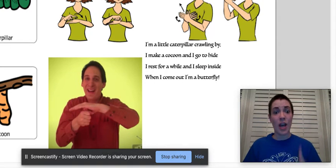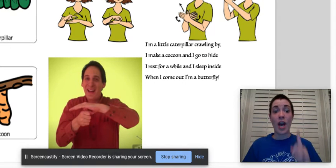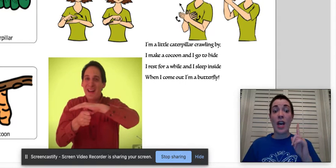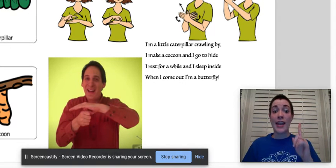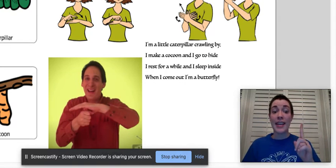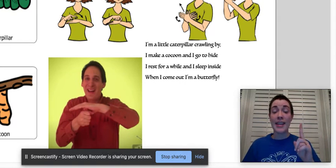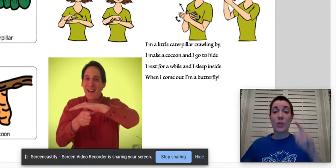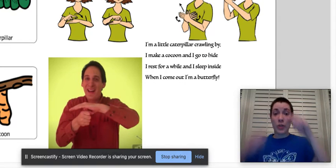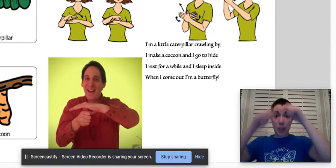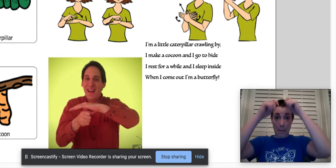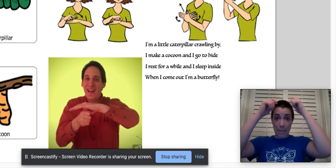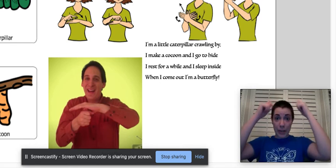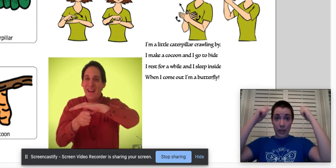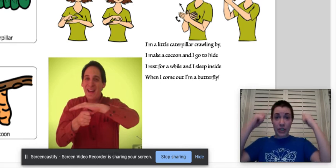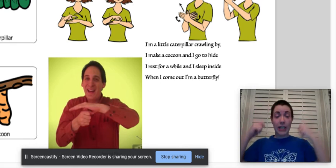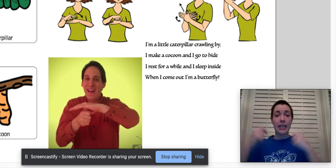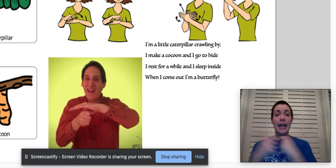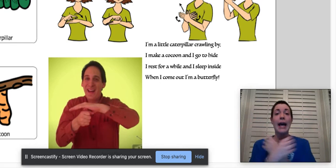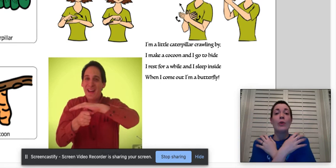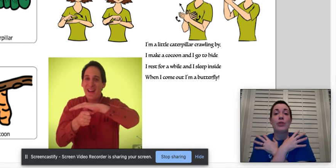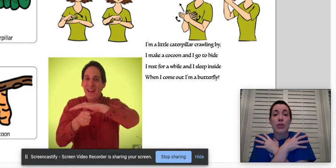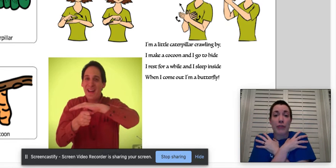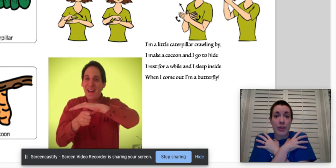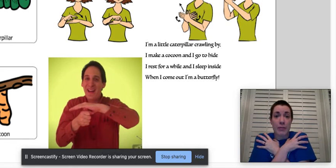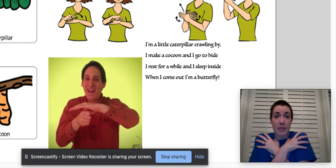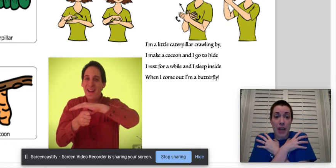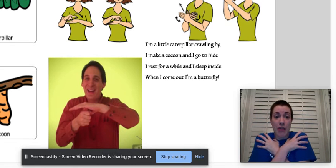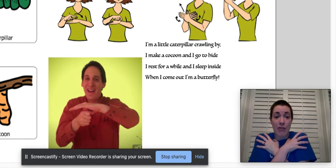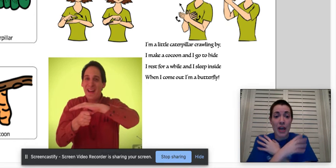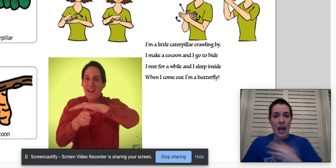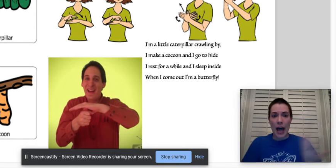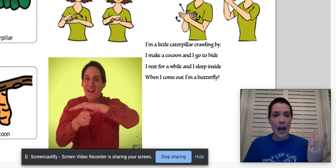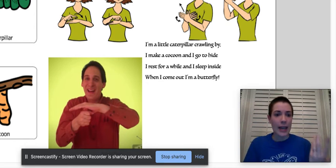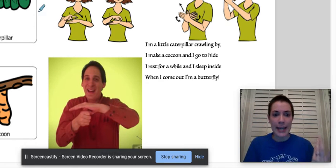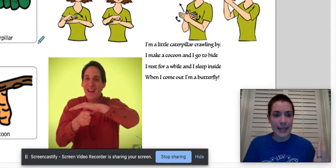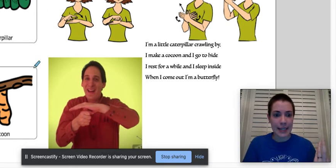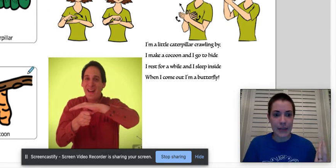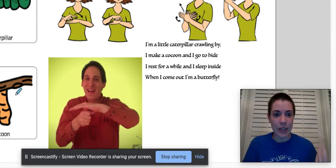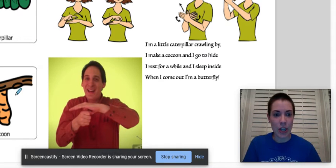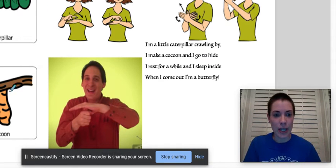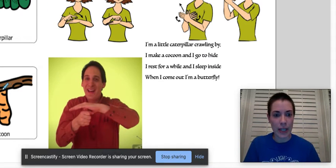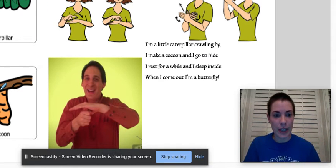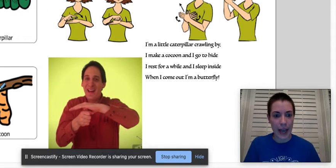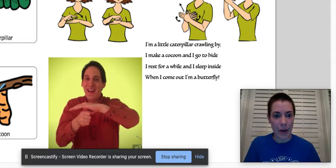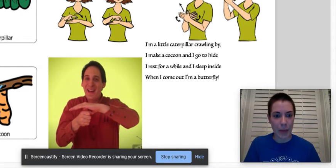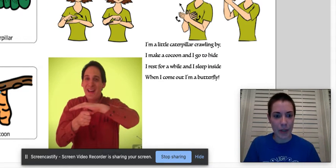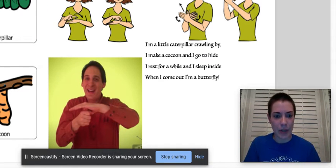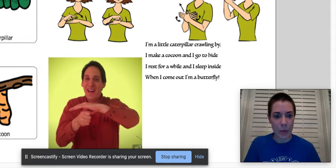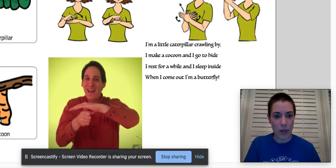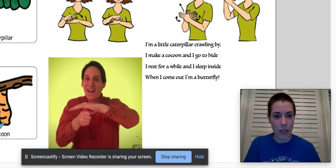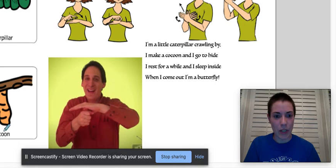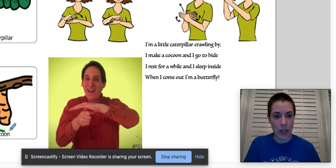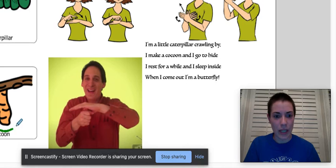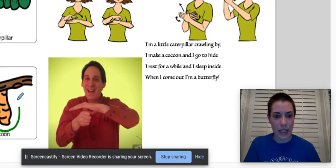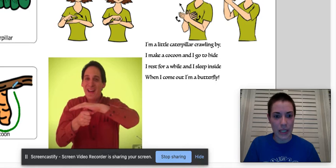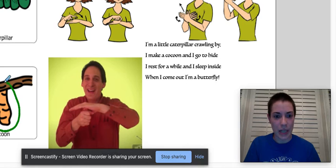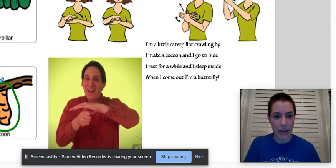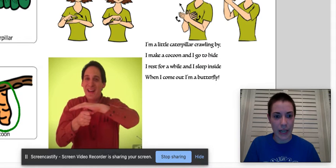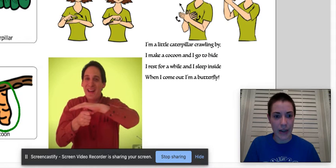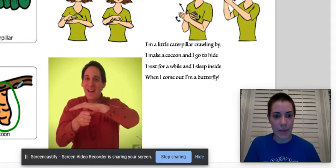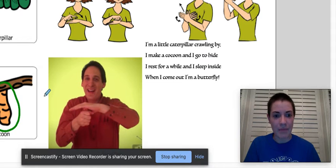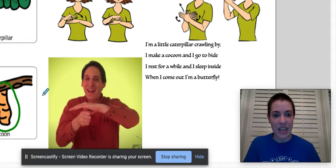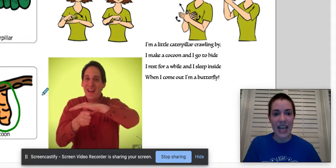growing, he is going to build a little house around himself. He doesn't even look like a caterpillar anymore. Look at this